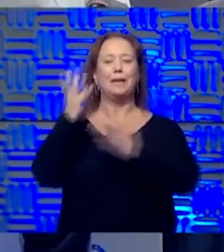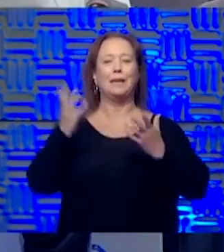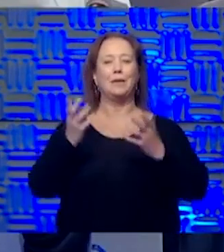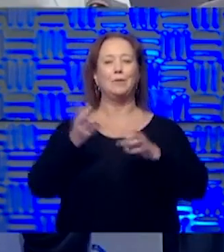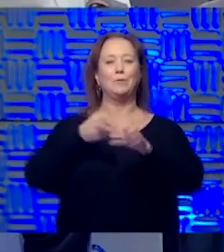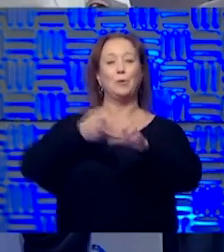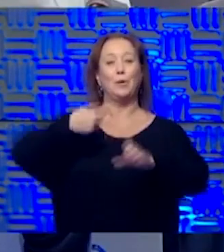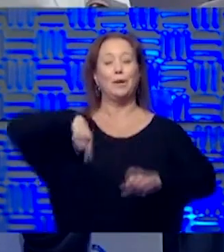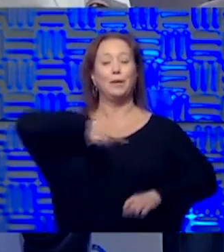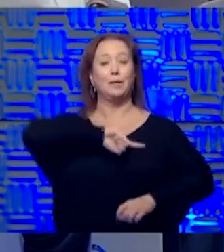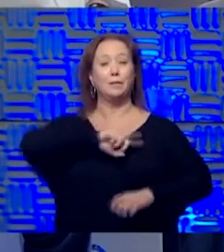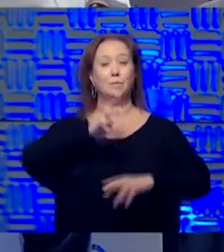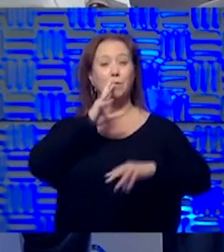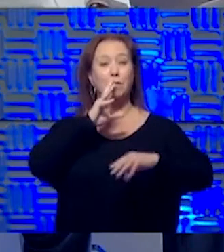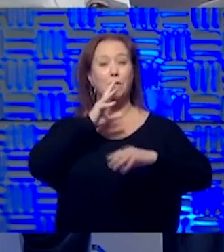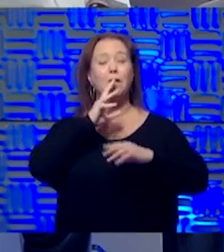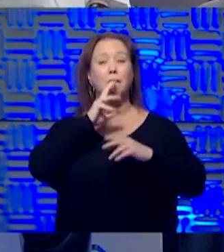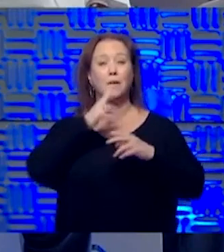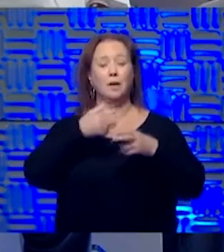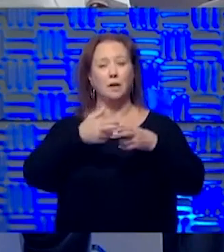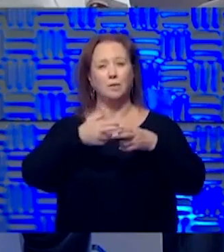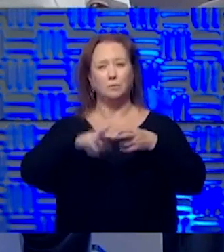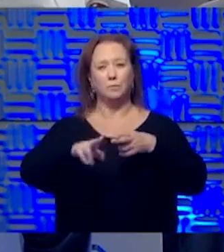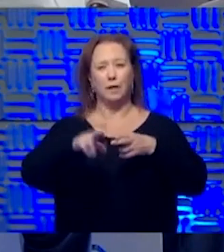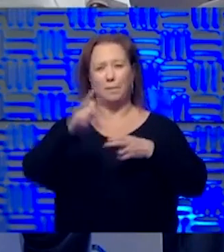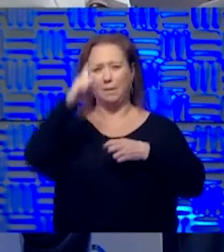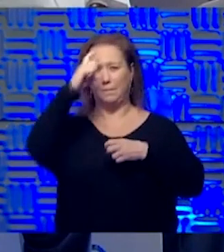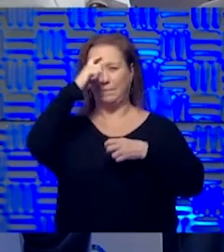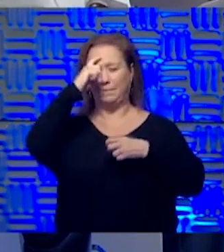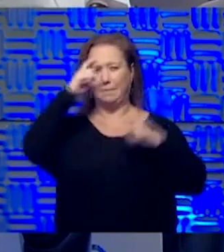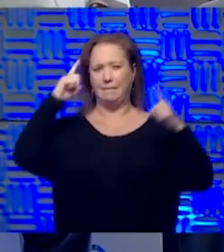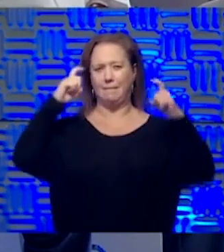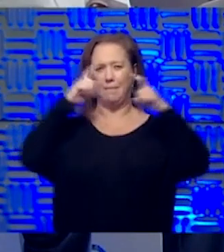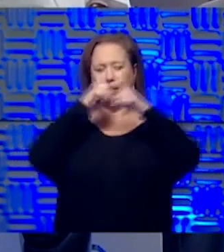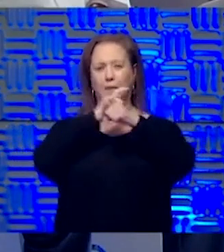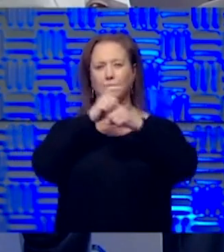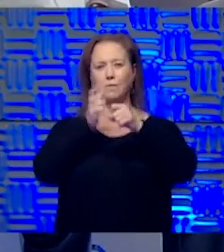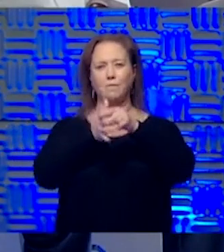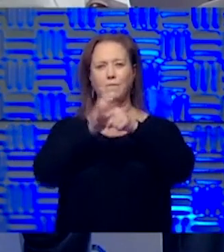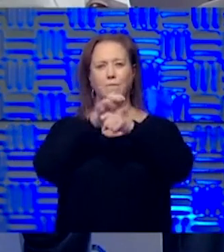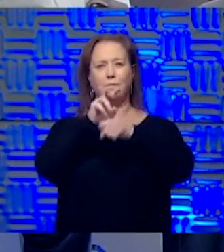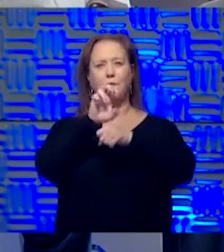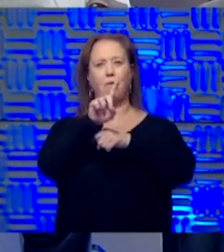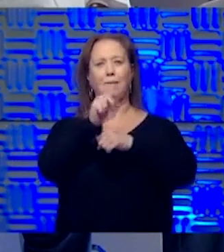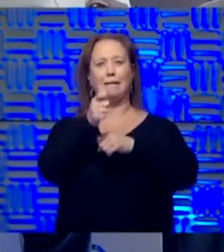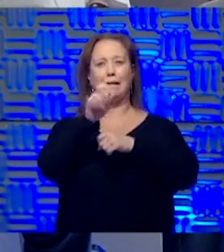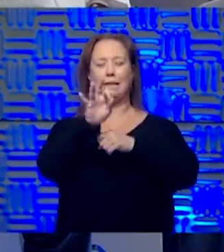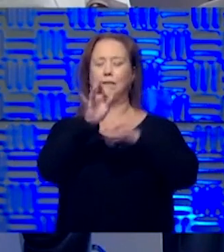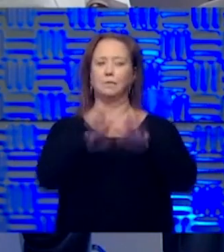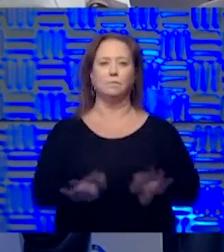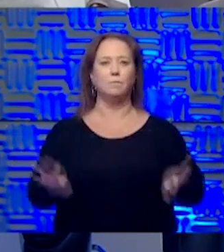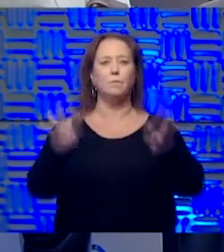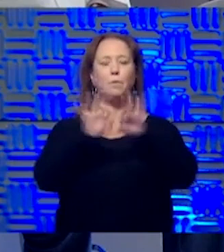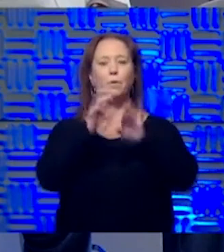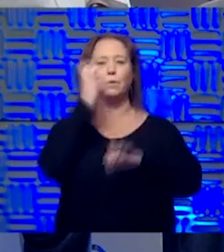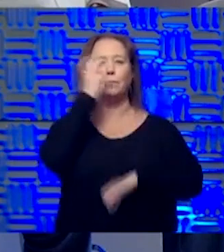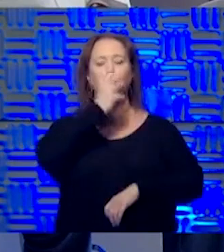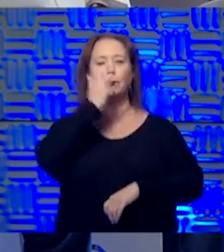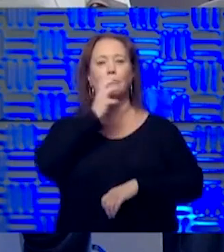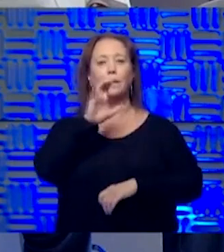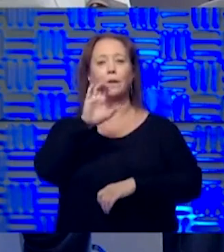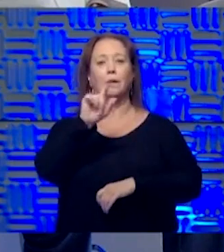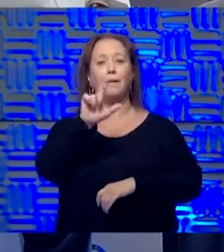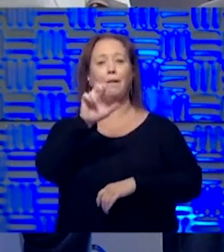us, we're going to talk a little today about the neurologic complications of COVID-19. This is a pretty important topic, and here to address it is